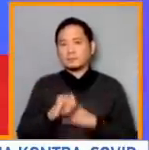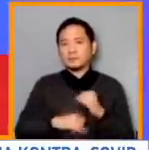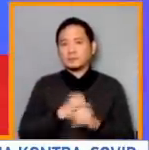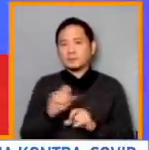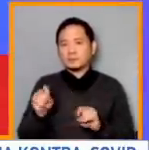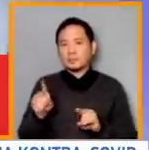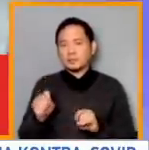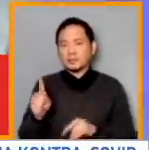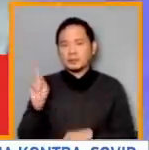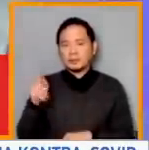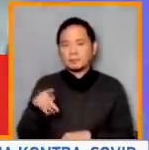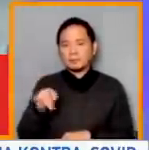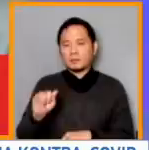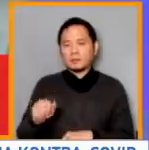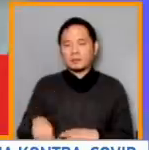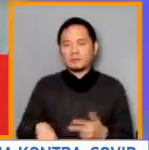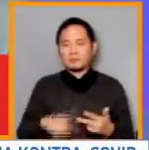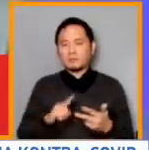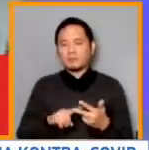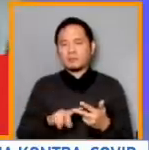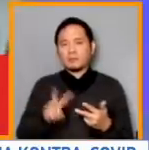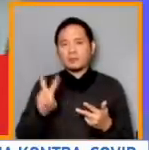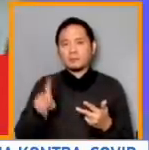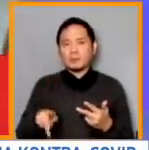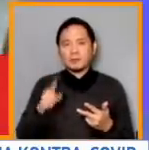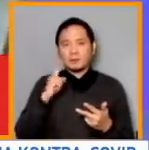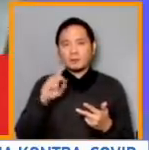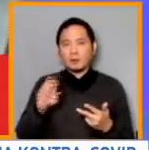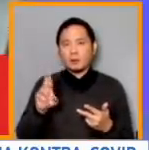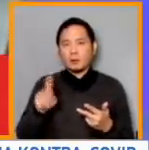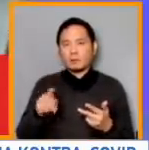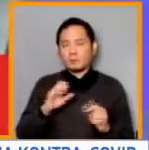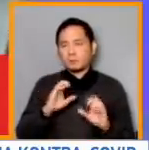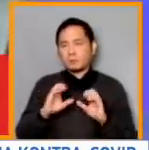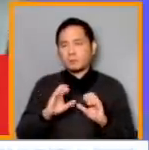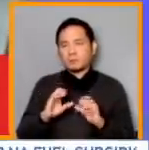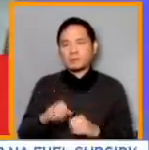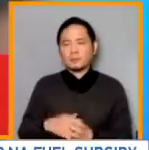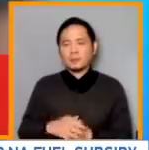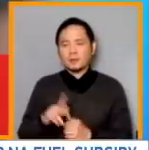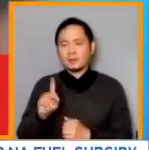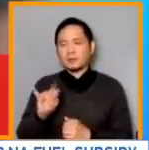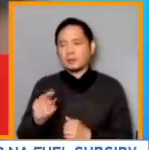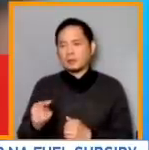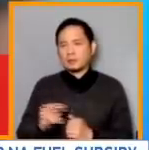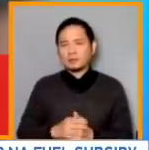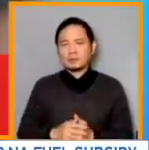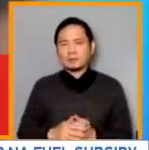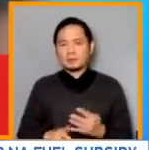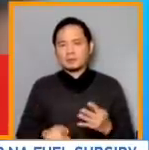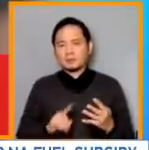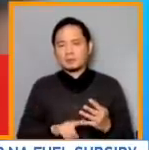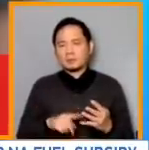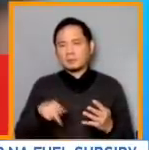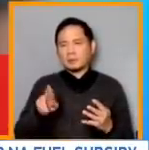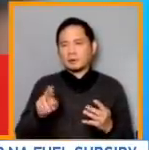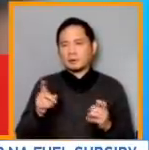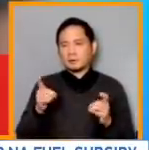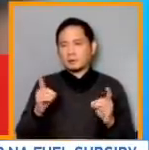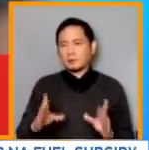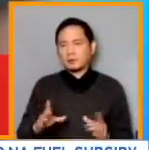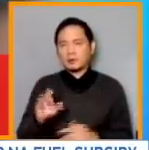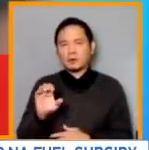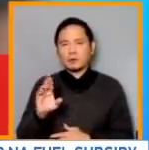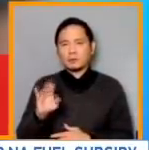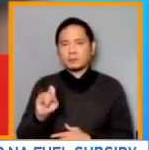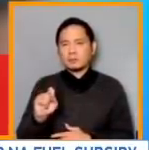Pia Laurel, Vice President of Corporate Communications Kane Errol Chowa, PR Director Crystal Belmonte,